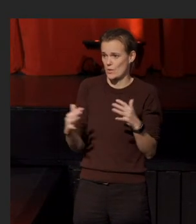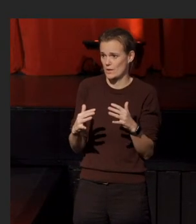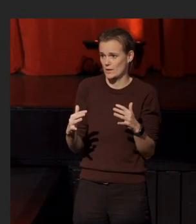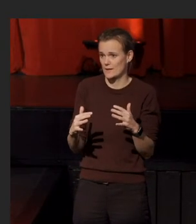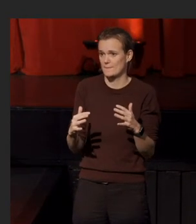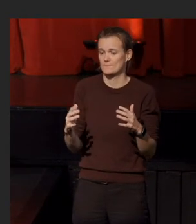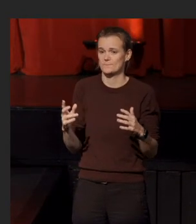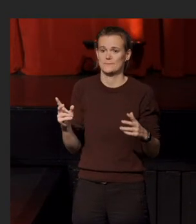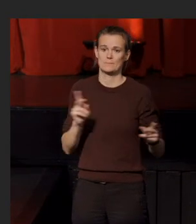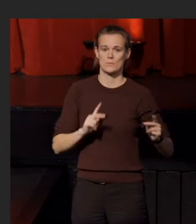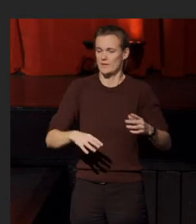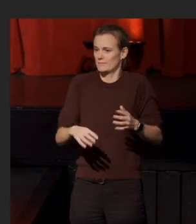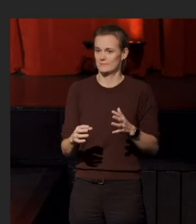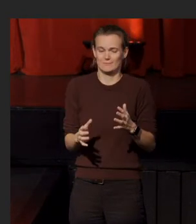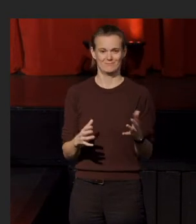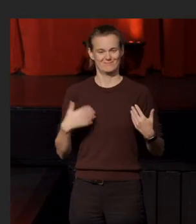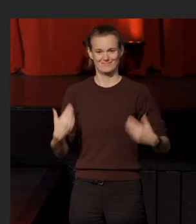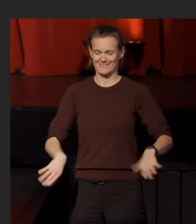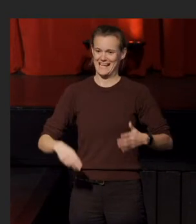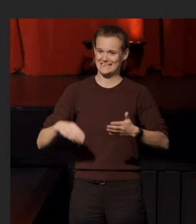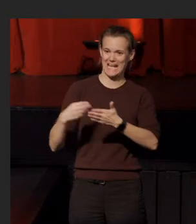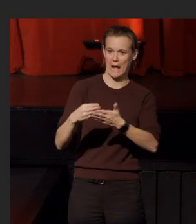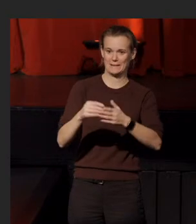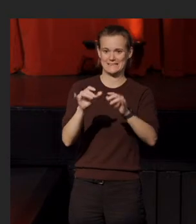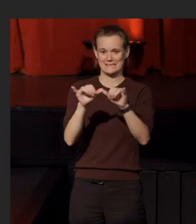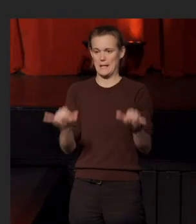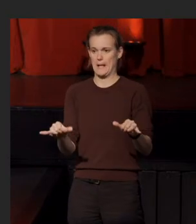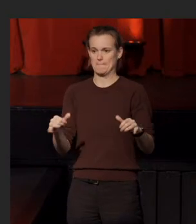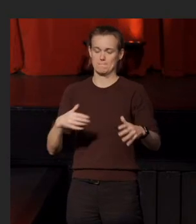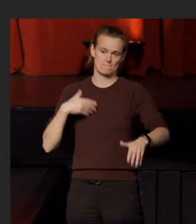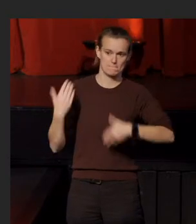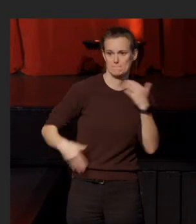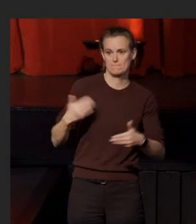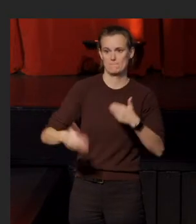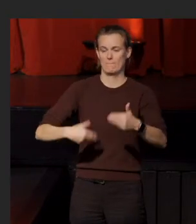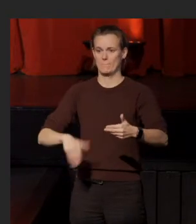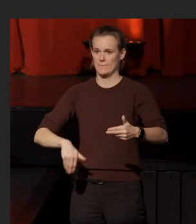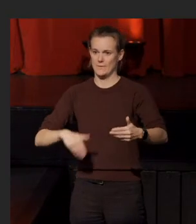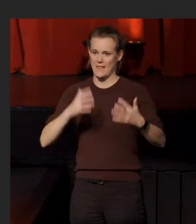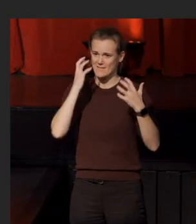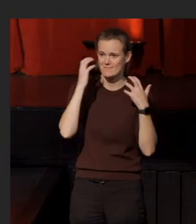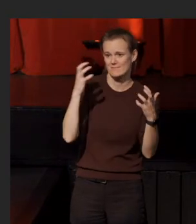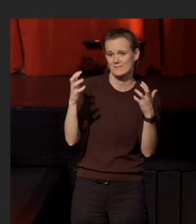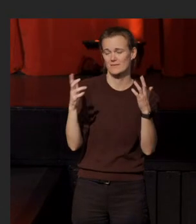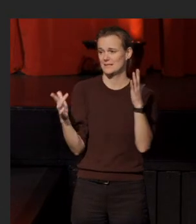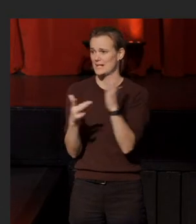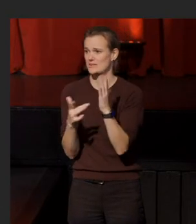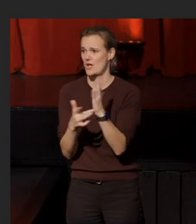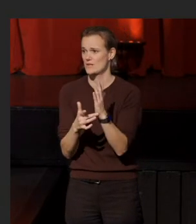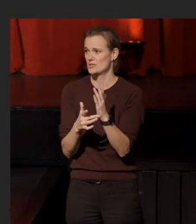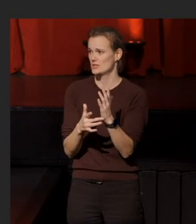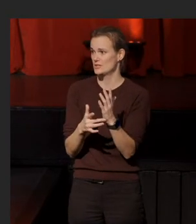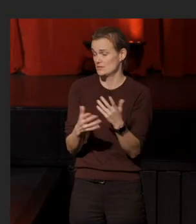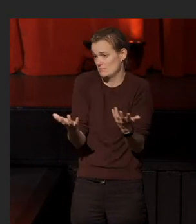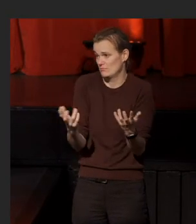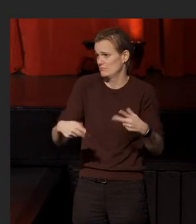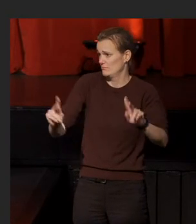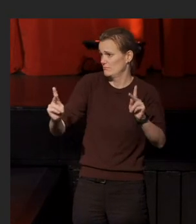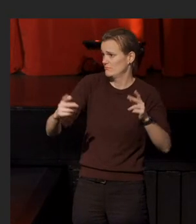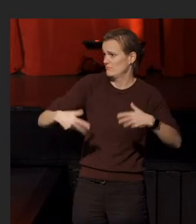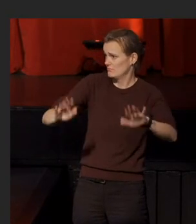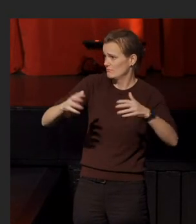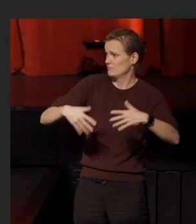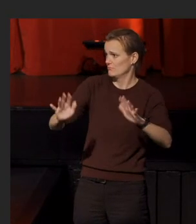for unbridled capitalism and a lot of enthusiasm for technology. And the idea was, well, let's let them innovate. This will be good